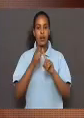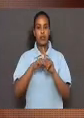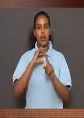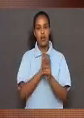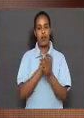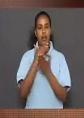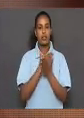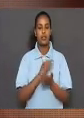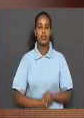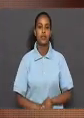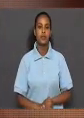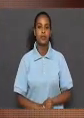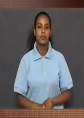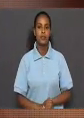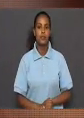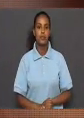Let's get back to our lesson.